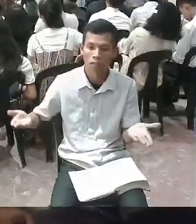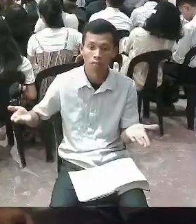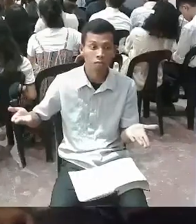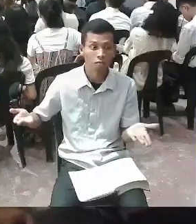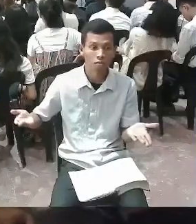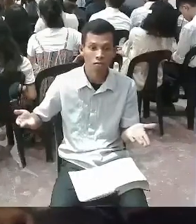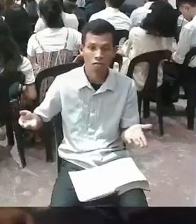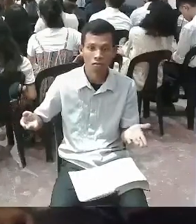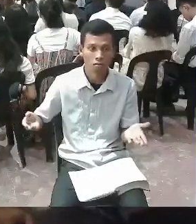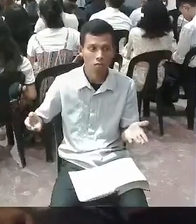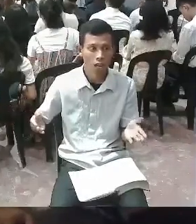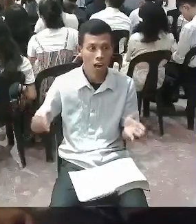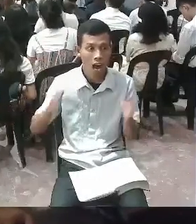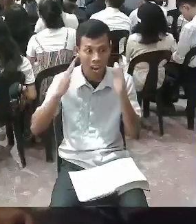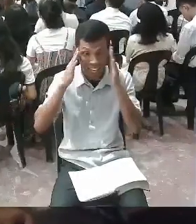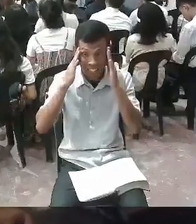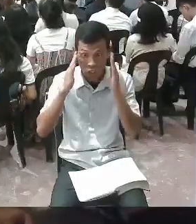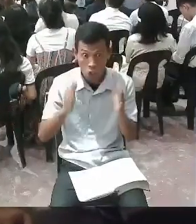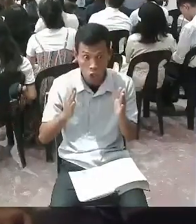addictions,